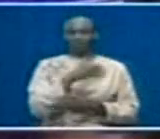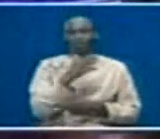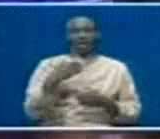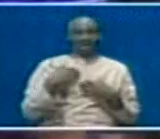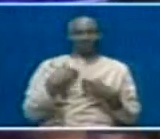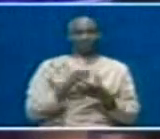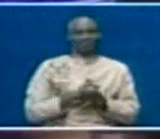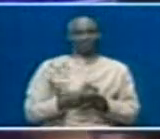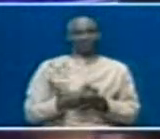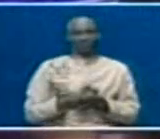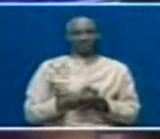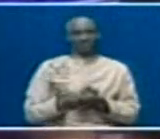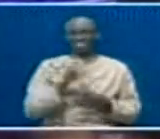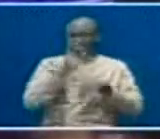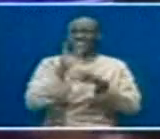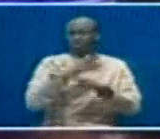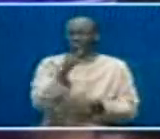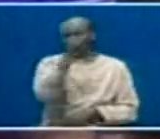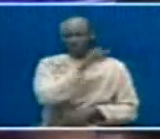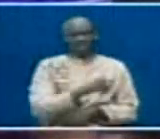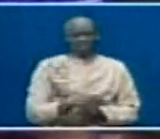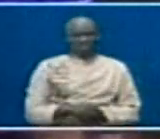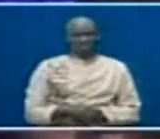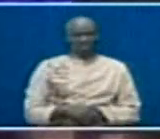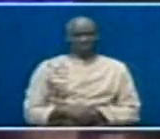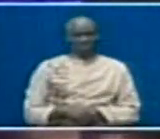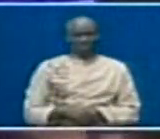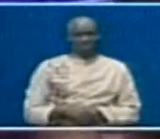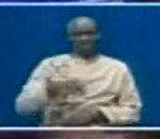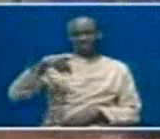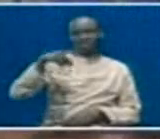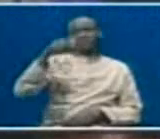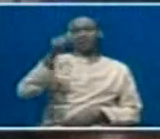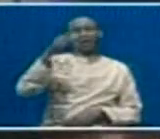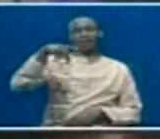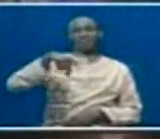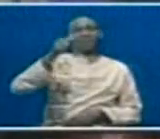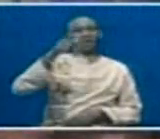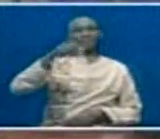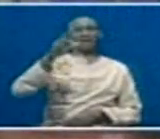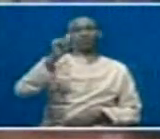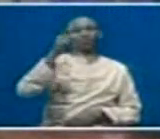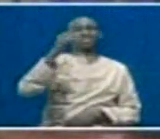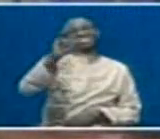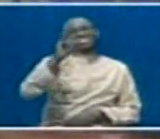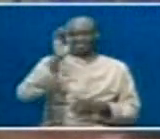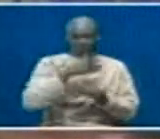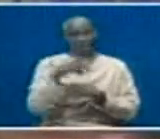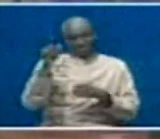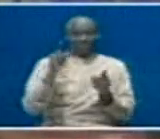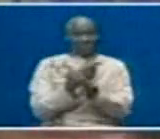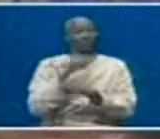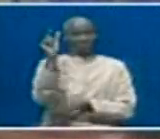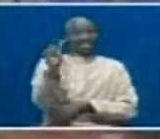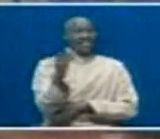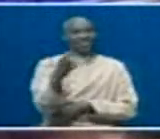Nesnoro. Bro, that's a church song, man. No, it's not, man. Oh, Pavarotti. Pavarotti, the big man.